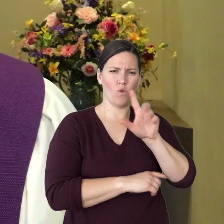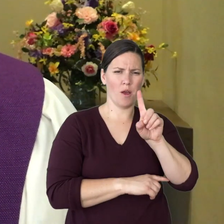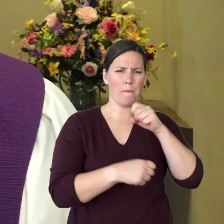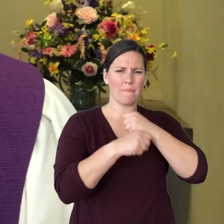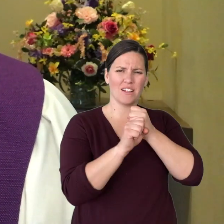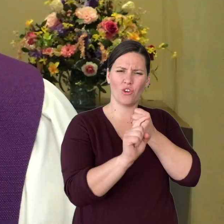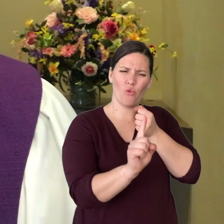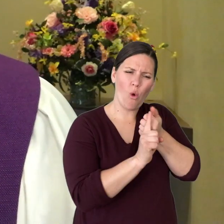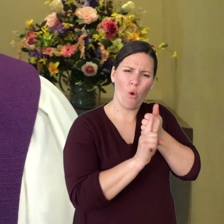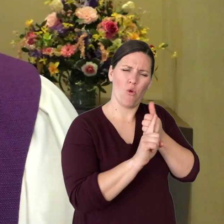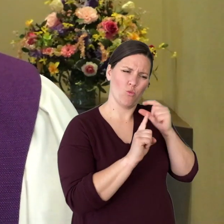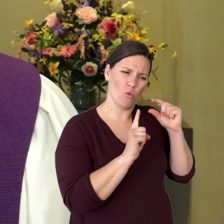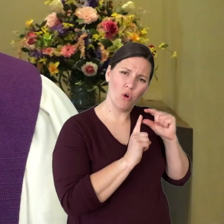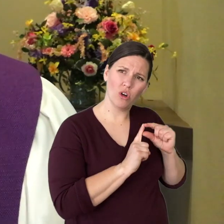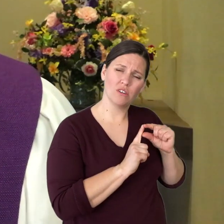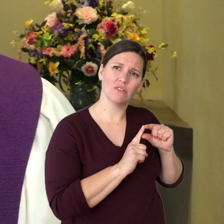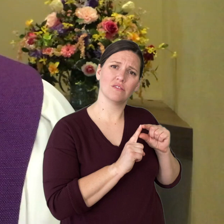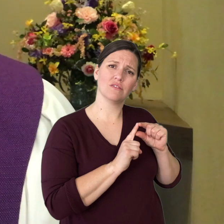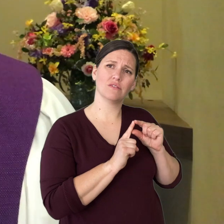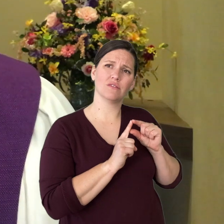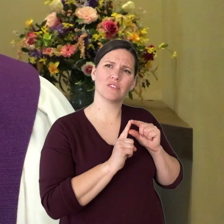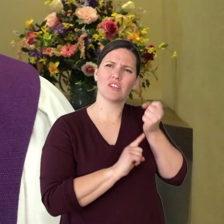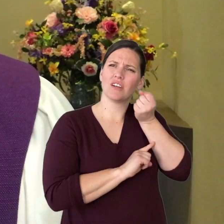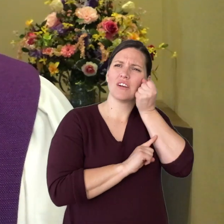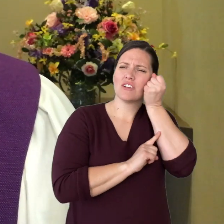your own words. Take them to